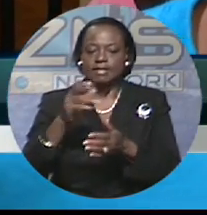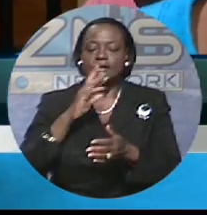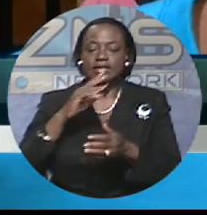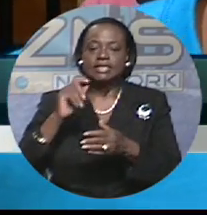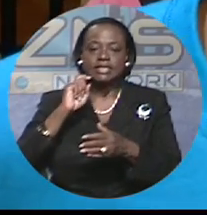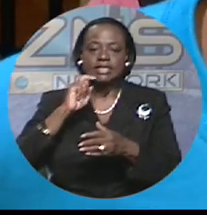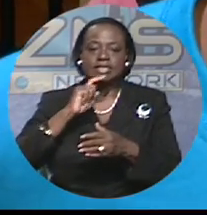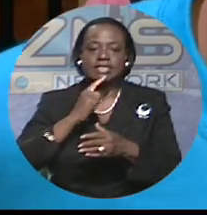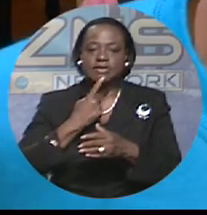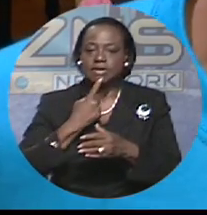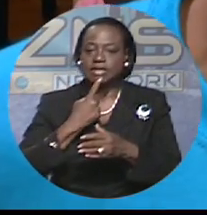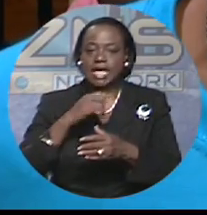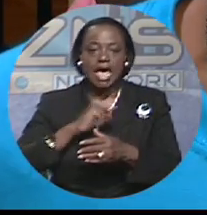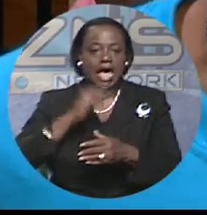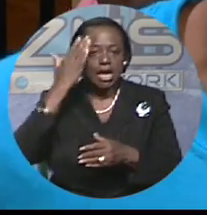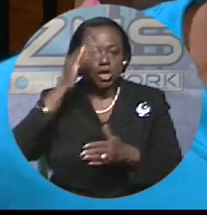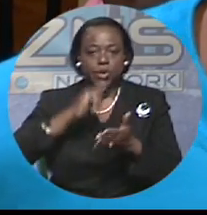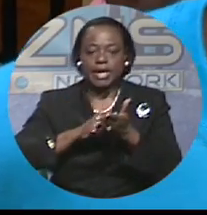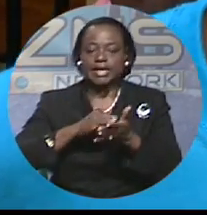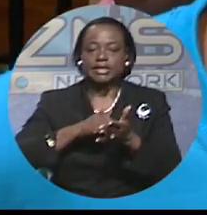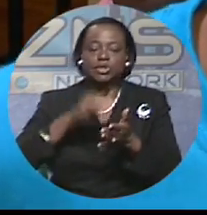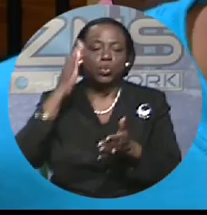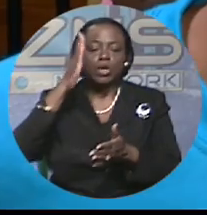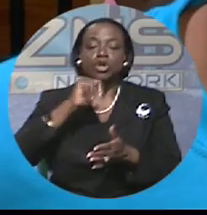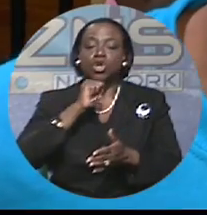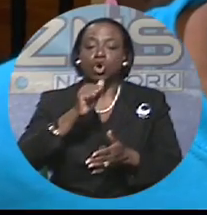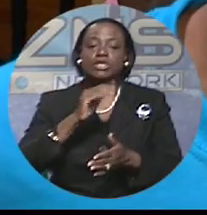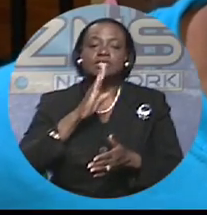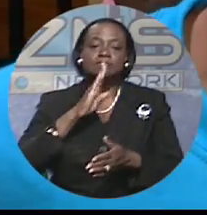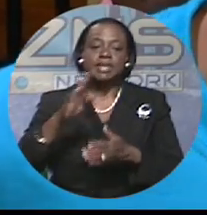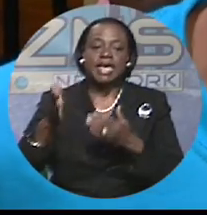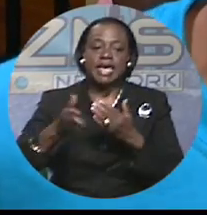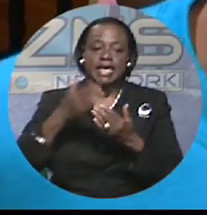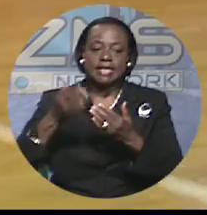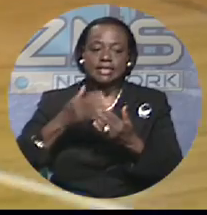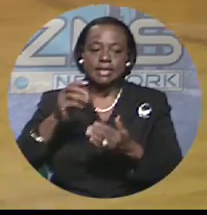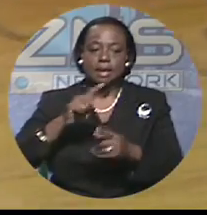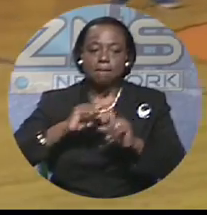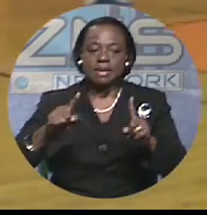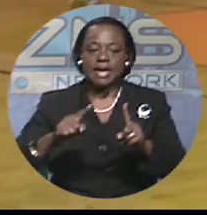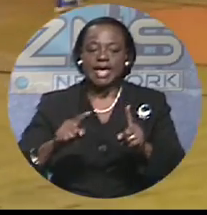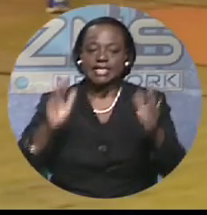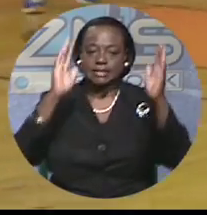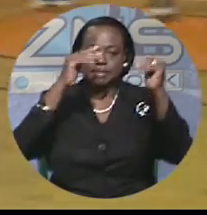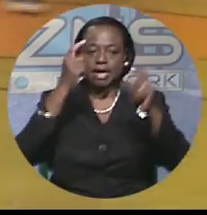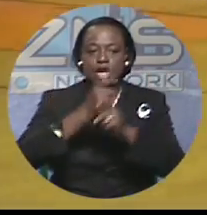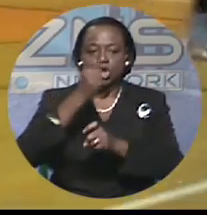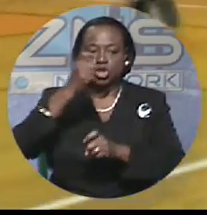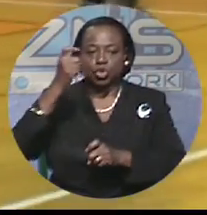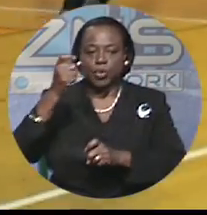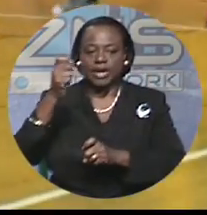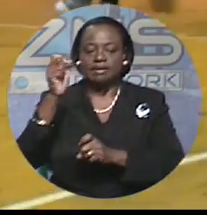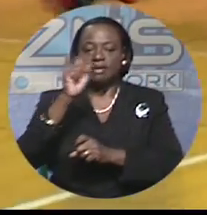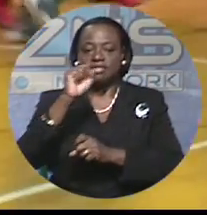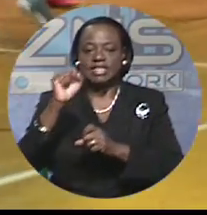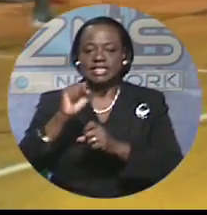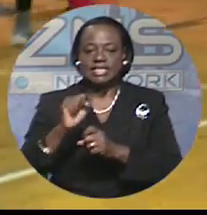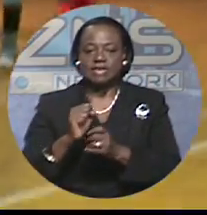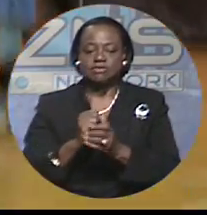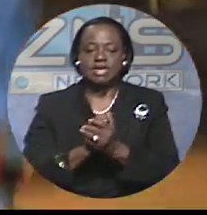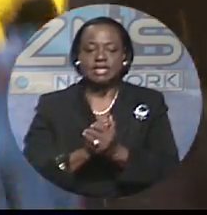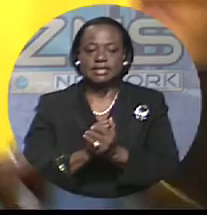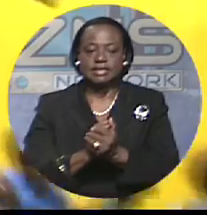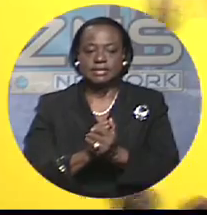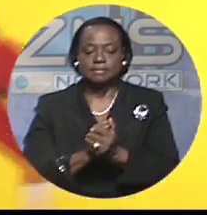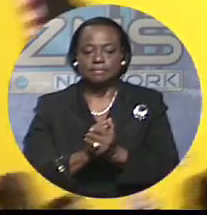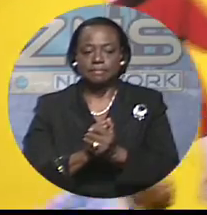easy, not by a long shot. This is a tough team we're playing. They're well coached, but I expect us to win the series. I ain't trying to play this out and to know who win one. I'm trying to carry